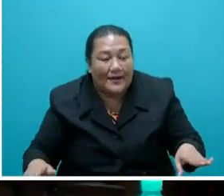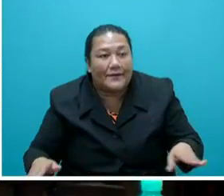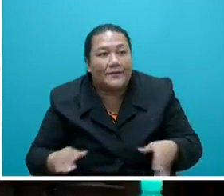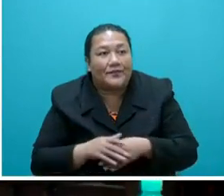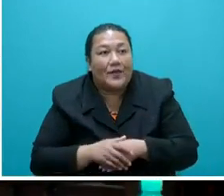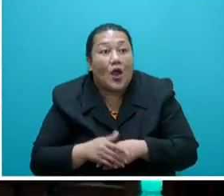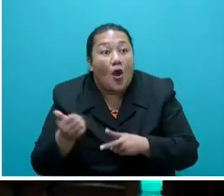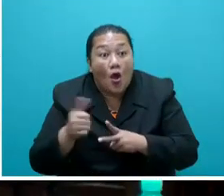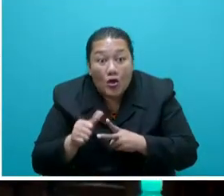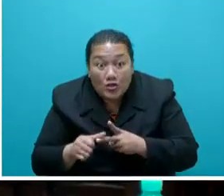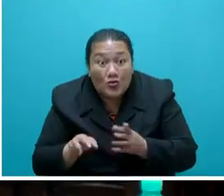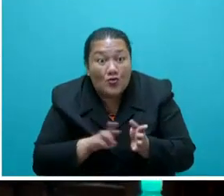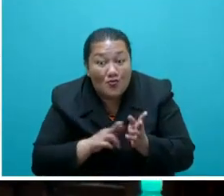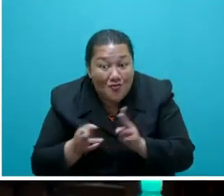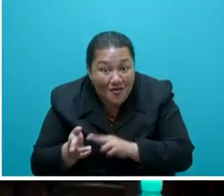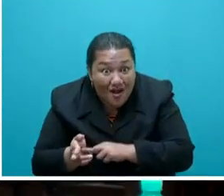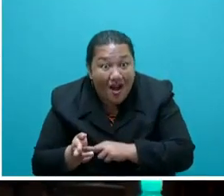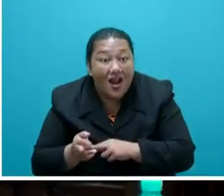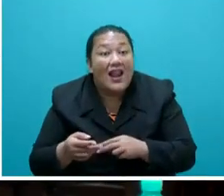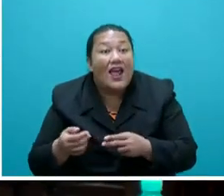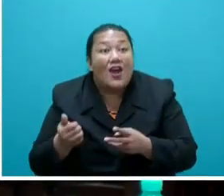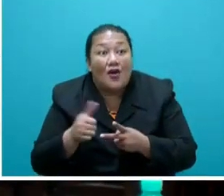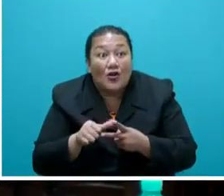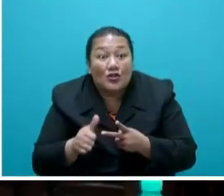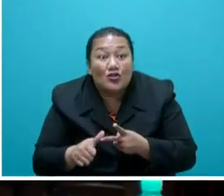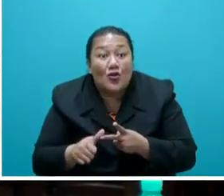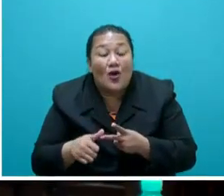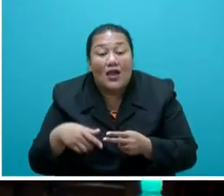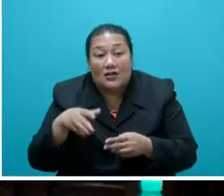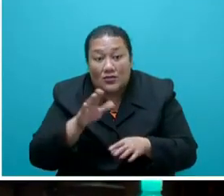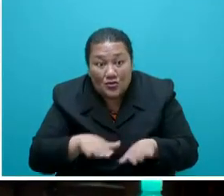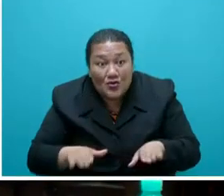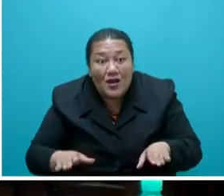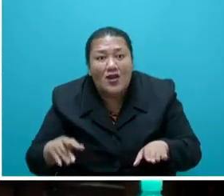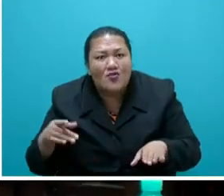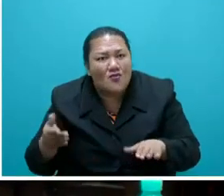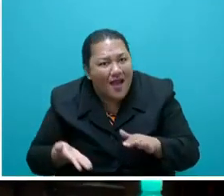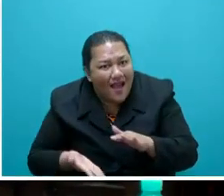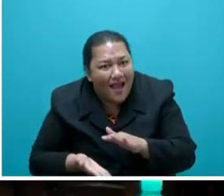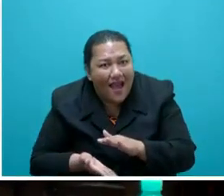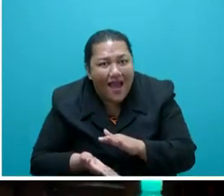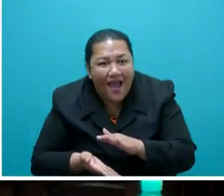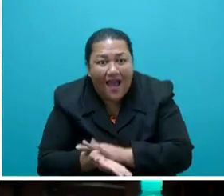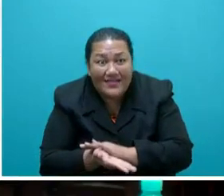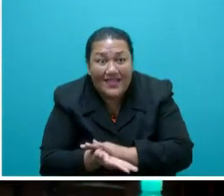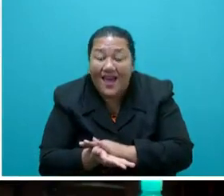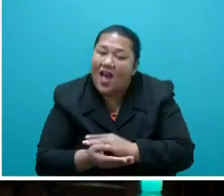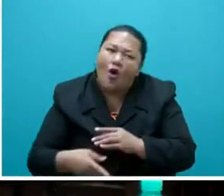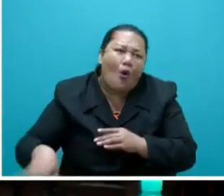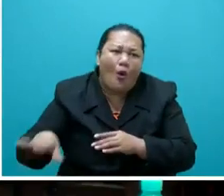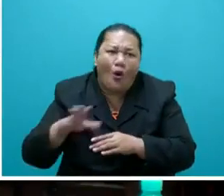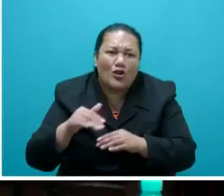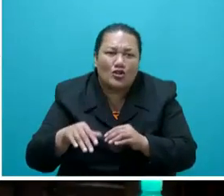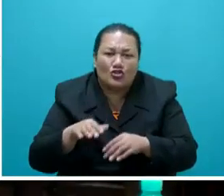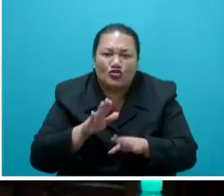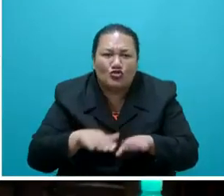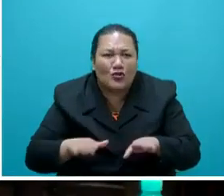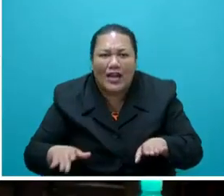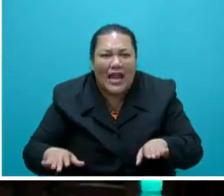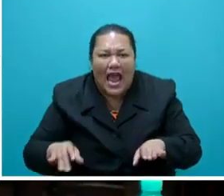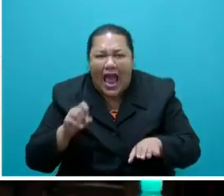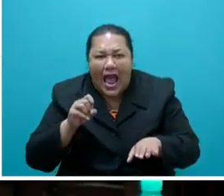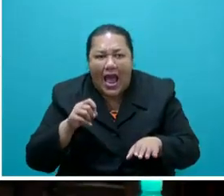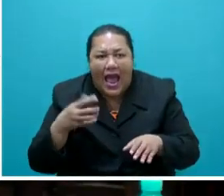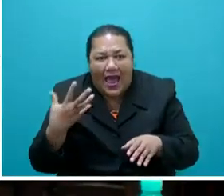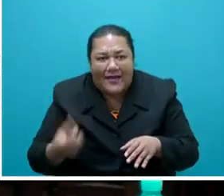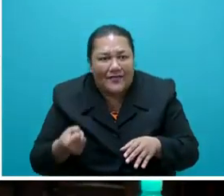for children who are under the care of the Director of Social Welfare in residential homes across the country. It is this government that has enabled